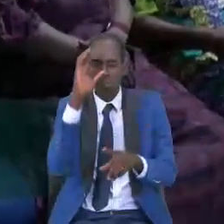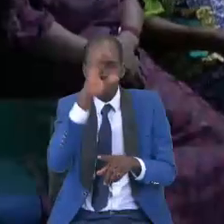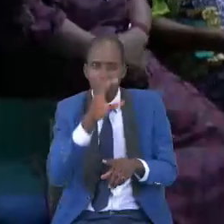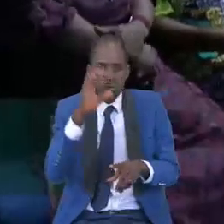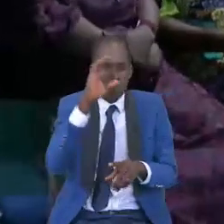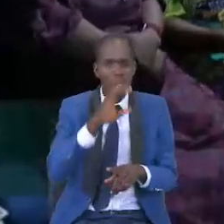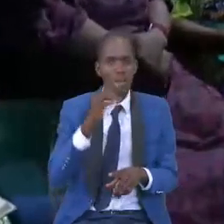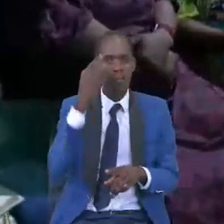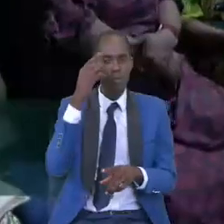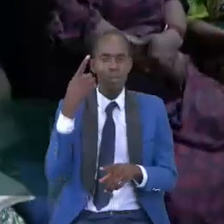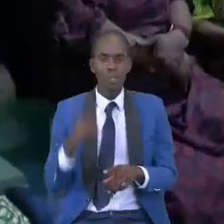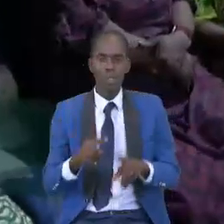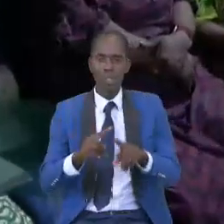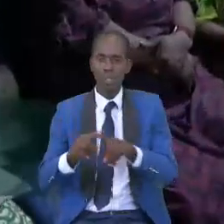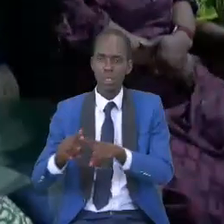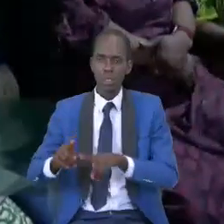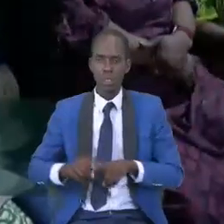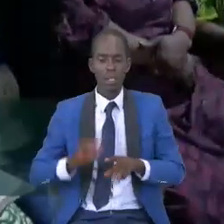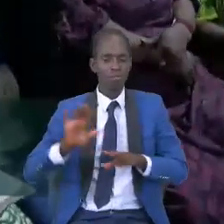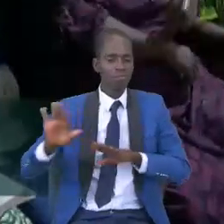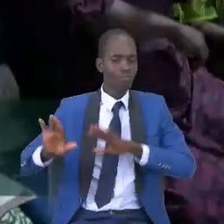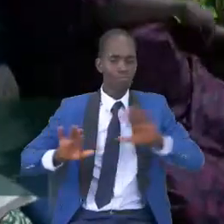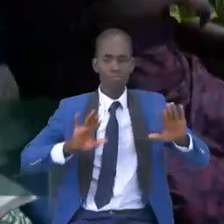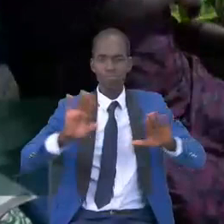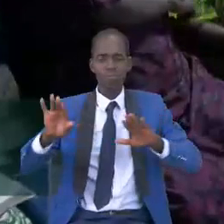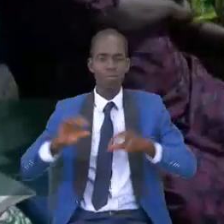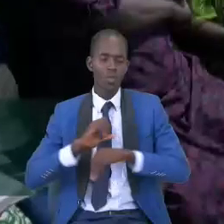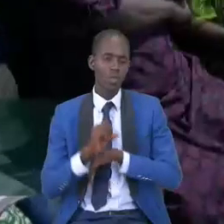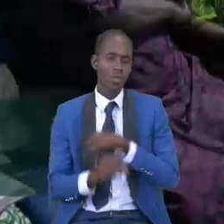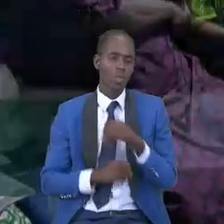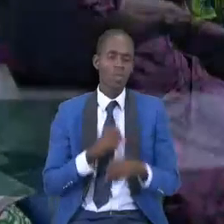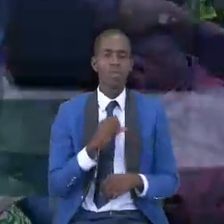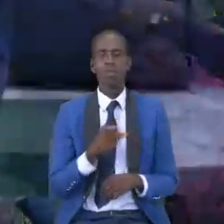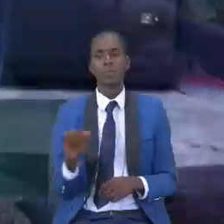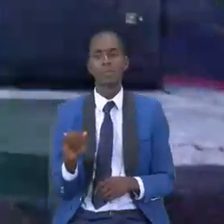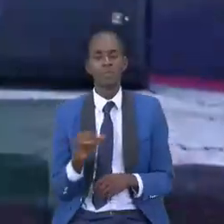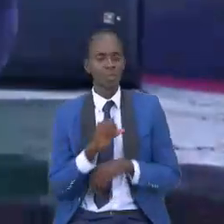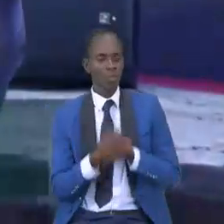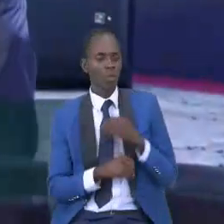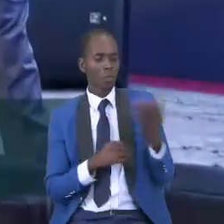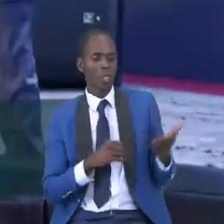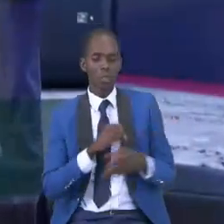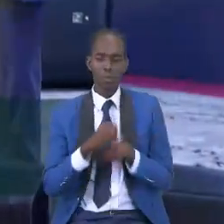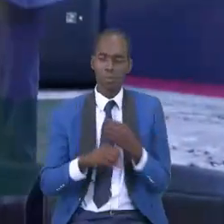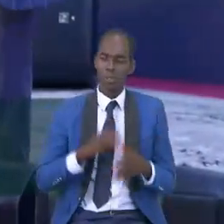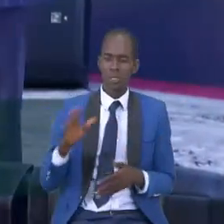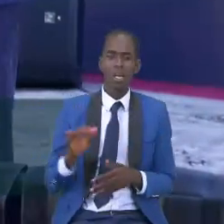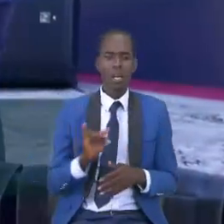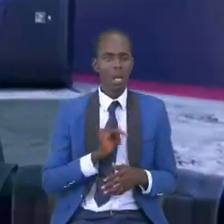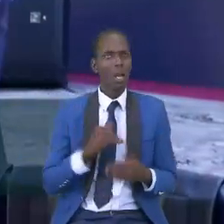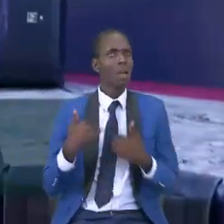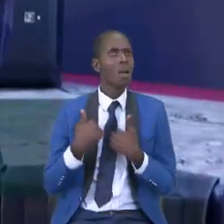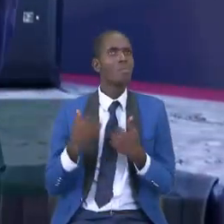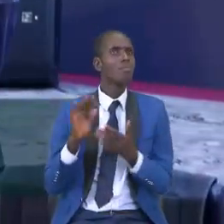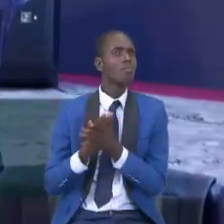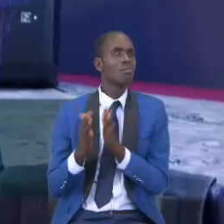here, suffering there, suffering there. I've become a Christian, I'm a child of God, and the suffering, I never suffered like